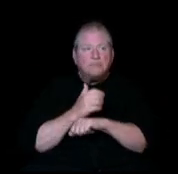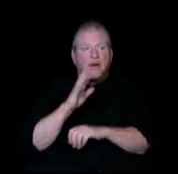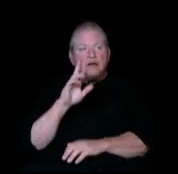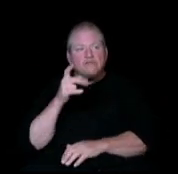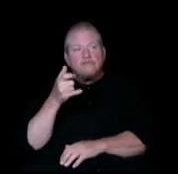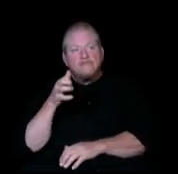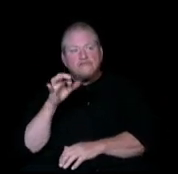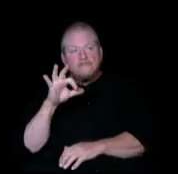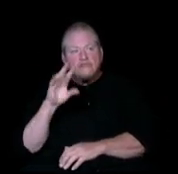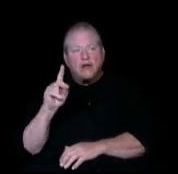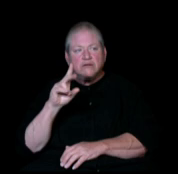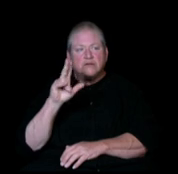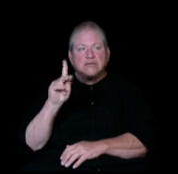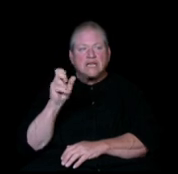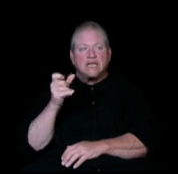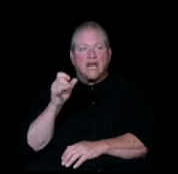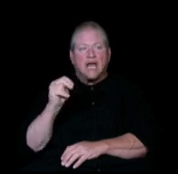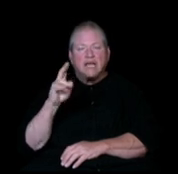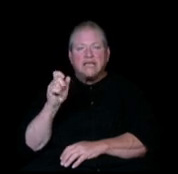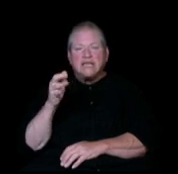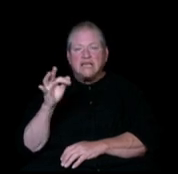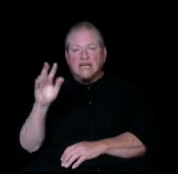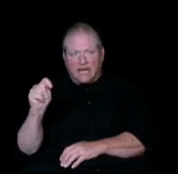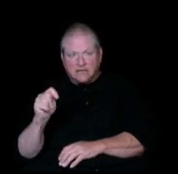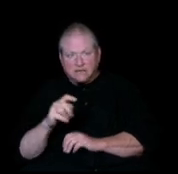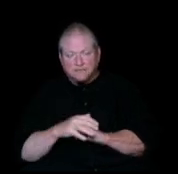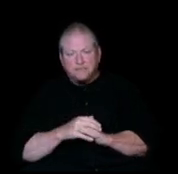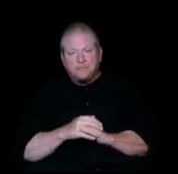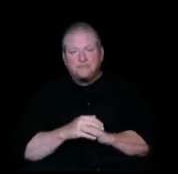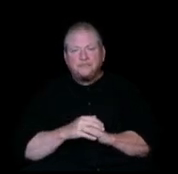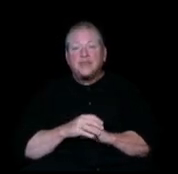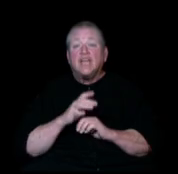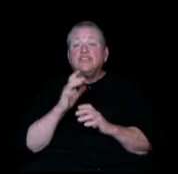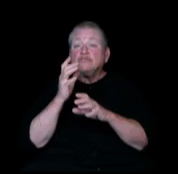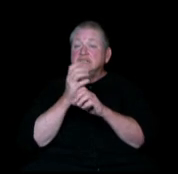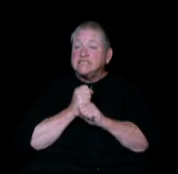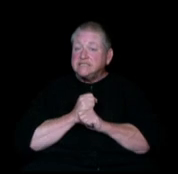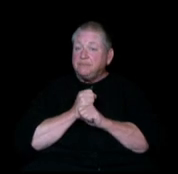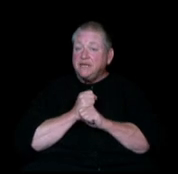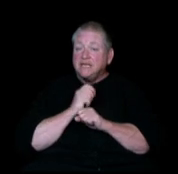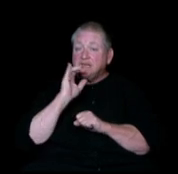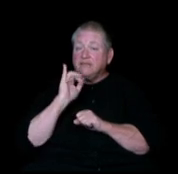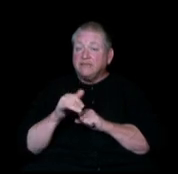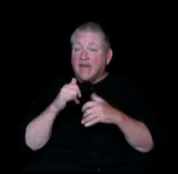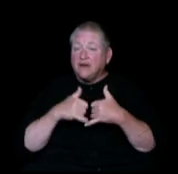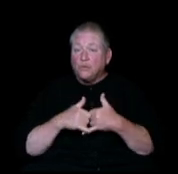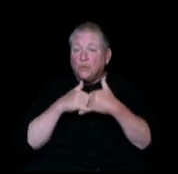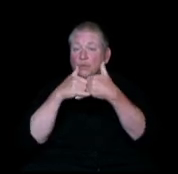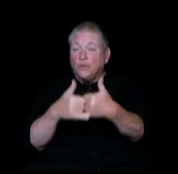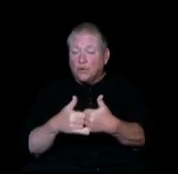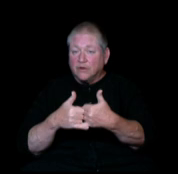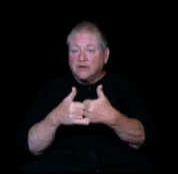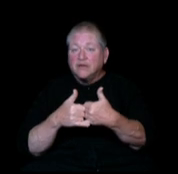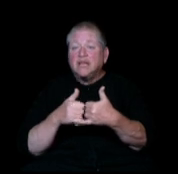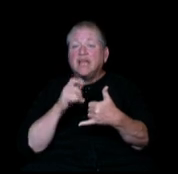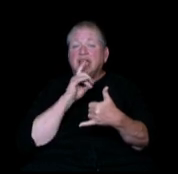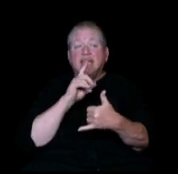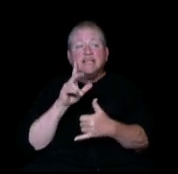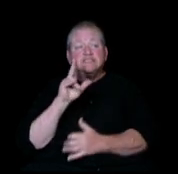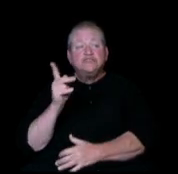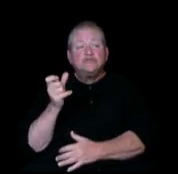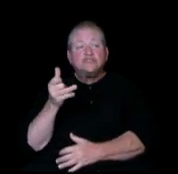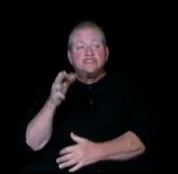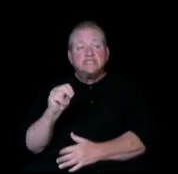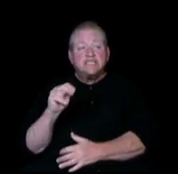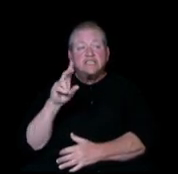A. KleinConnect, the founding dean of the College of Humanities and Social Sciences. The recipient of this year's Ronald KleinConnect Excellence in